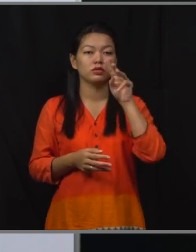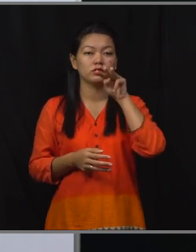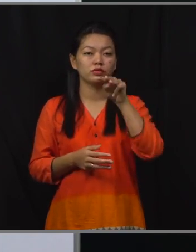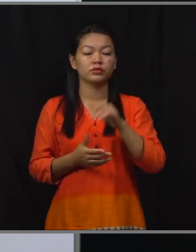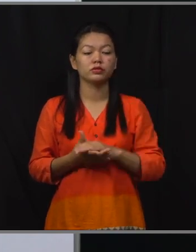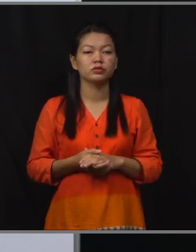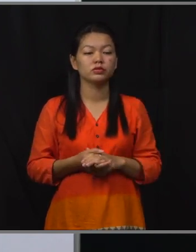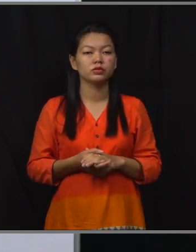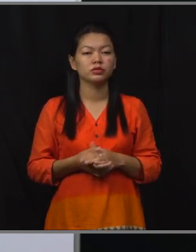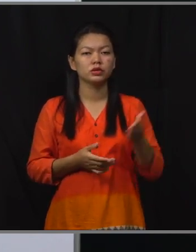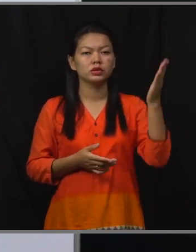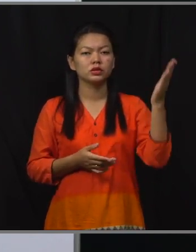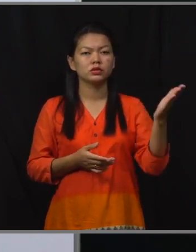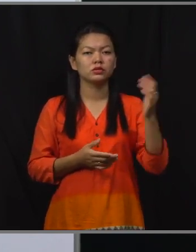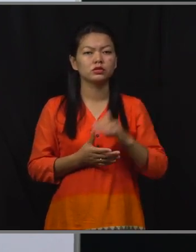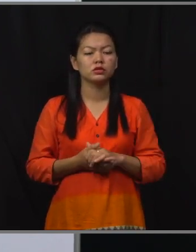So this is for